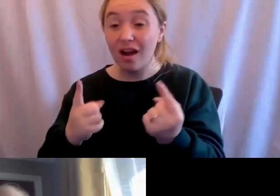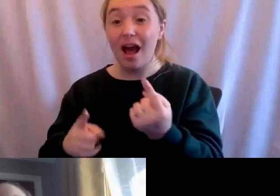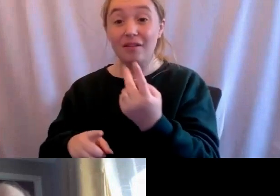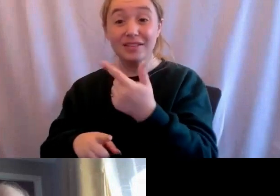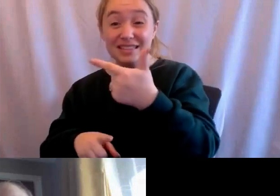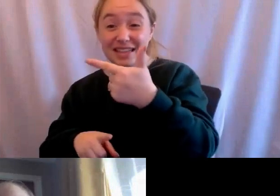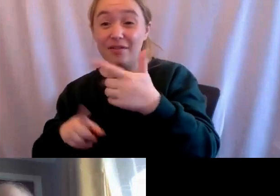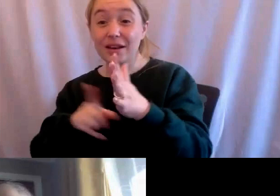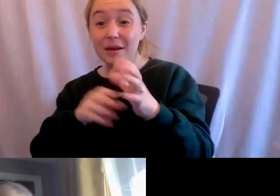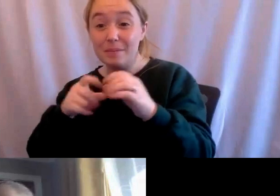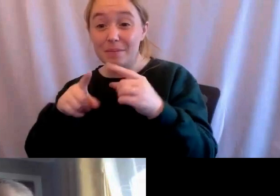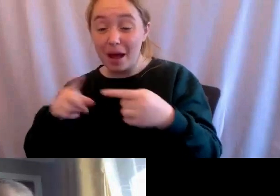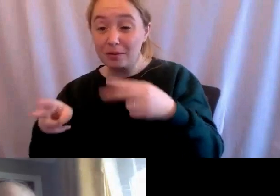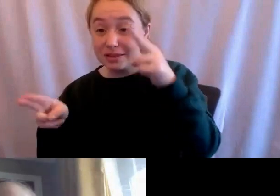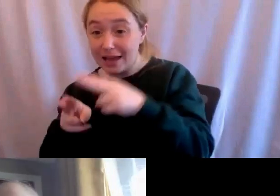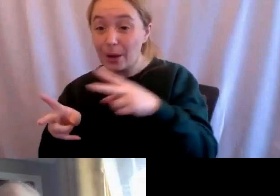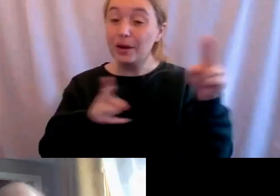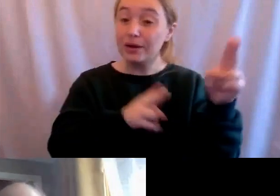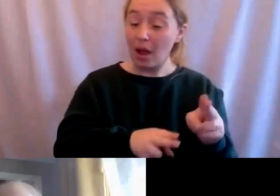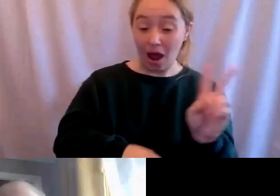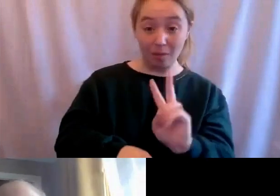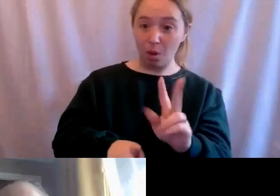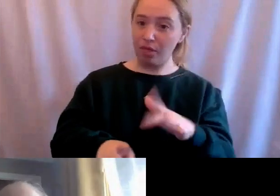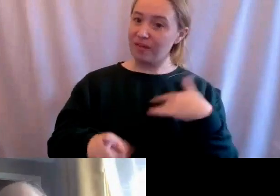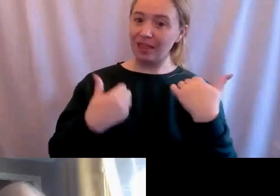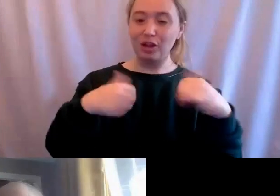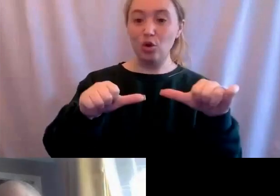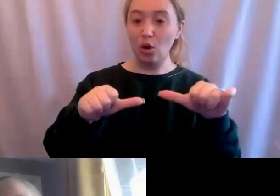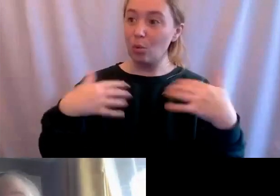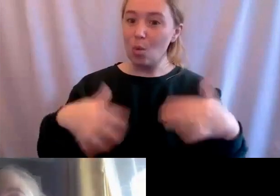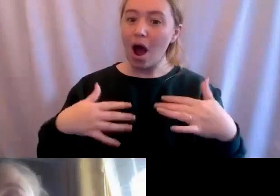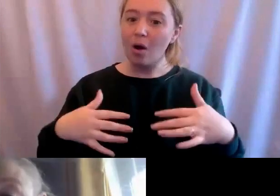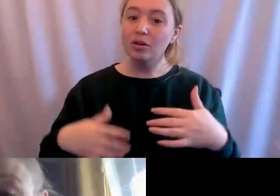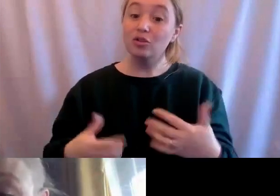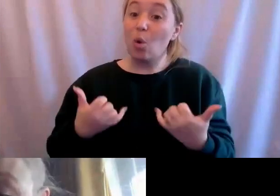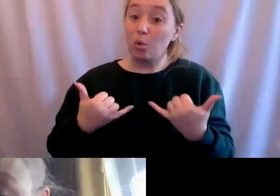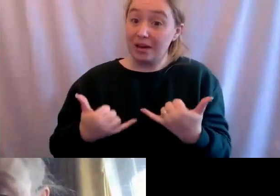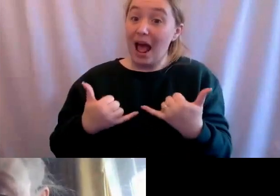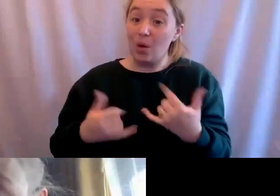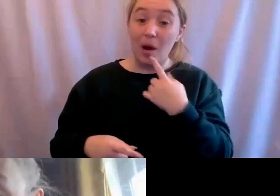pounds can make all the difference in your symptoms. And I know how hard it is because I'm cuddly.